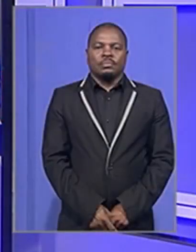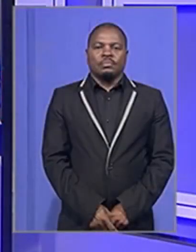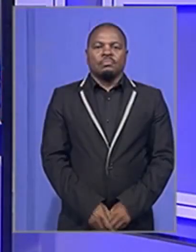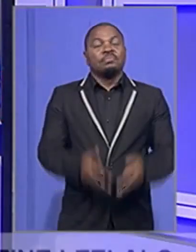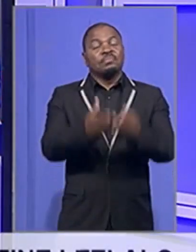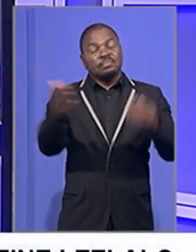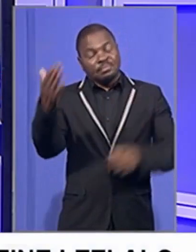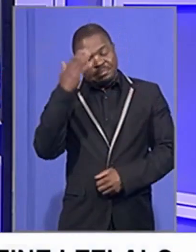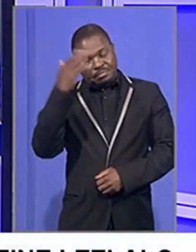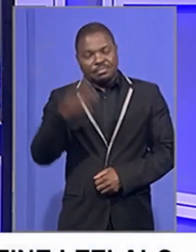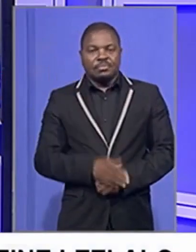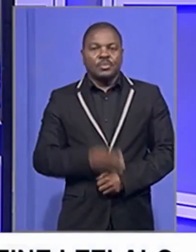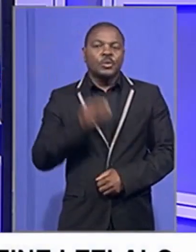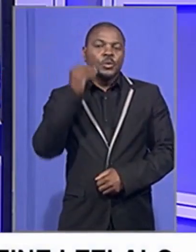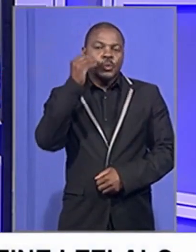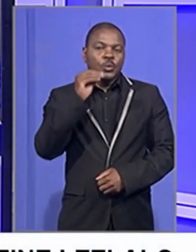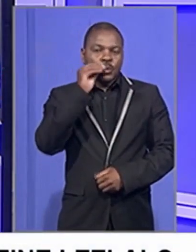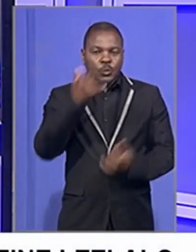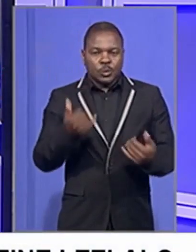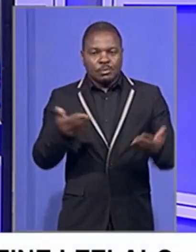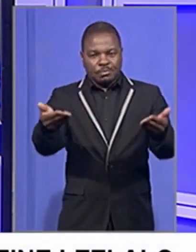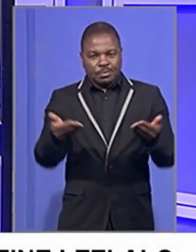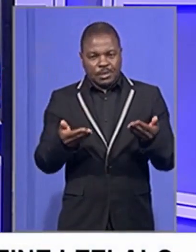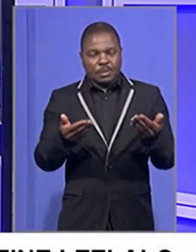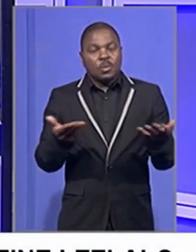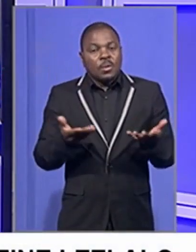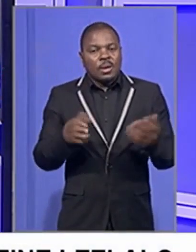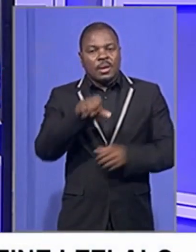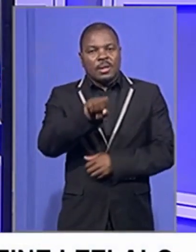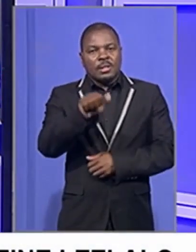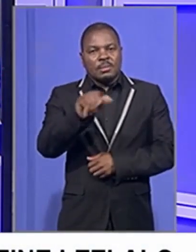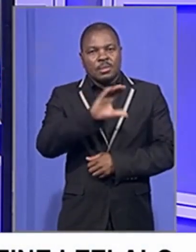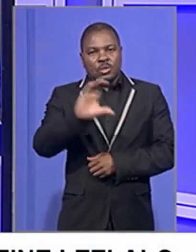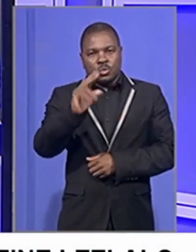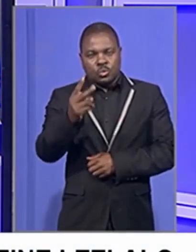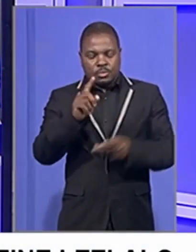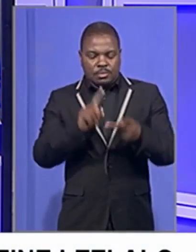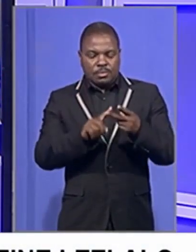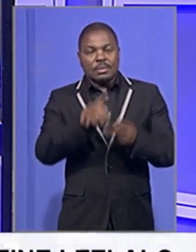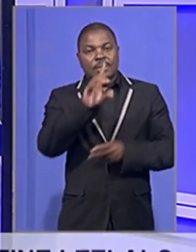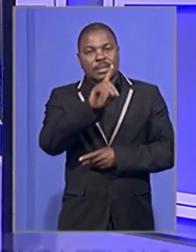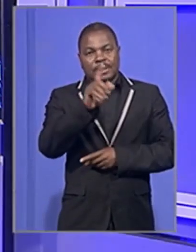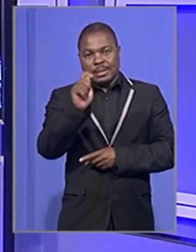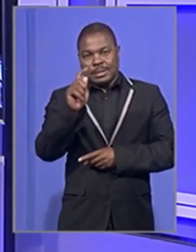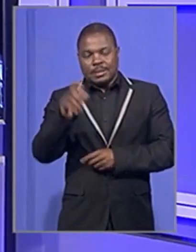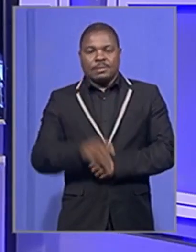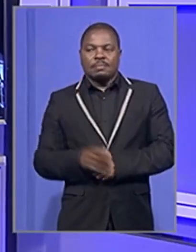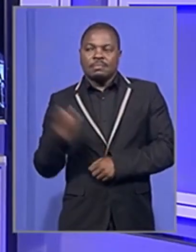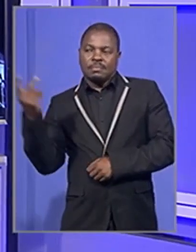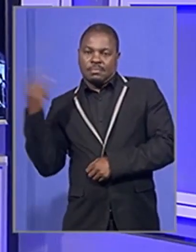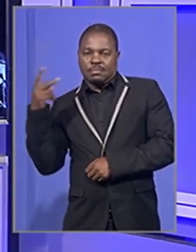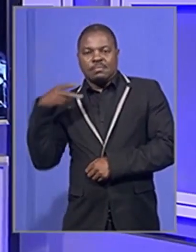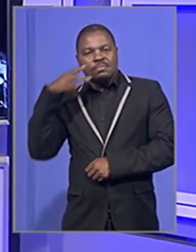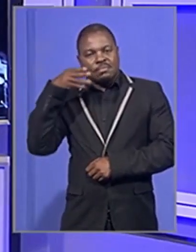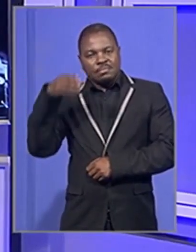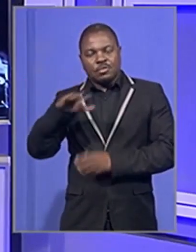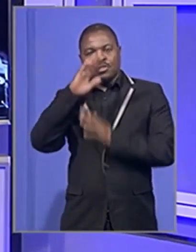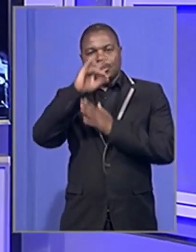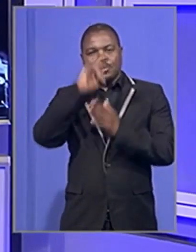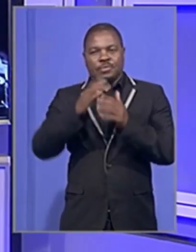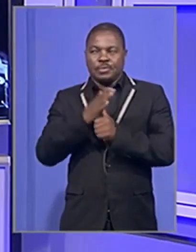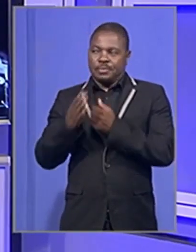Dumela mohira o mela itabeng tsa Sesotho thapameng ena mona SABC 2 ha mo le kanaleng ya DTT ke mola Augustin Letlalo pele ke dihloho tsa